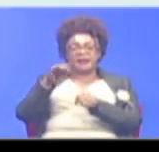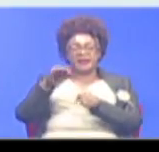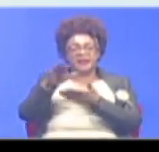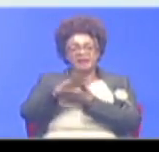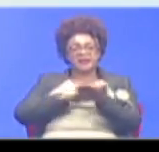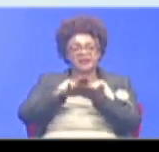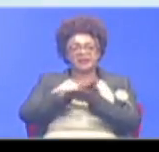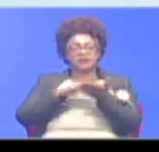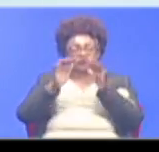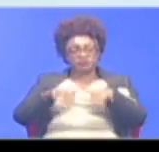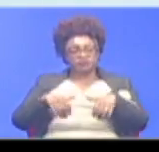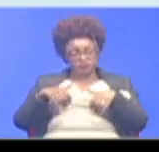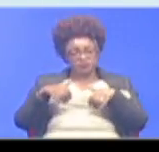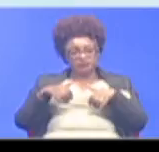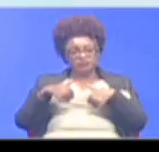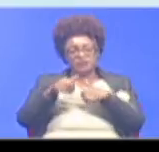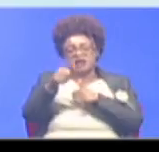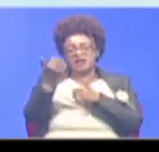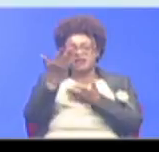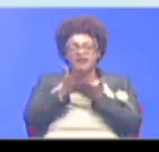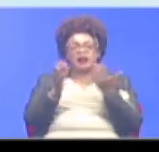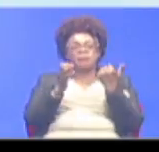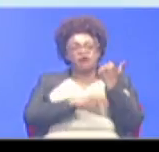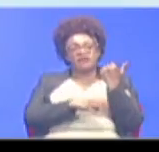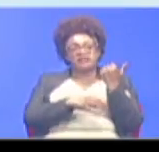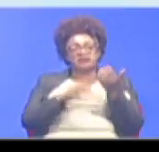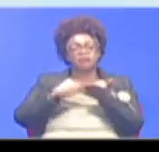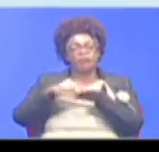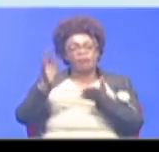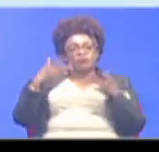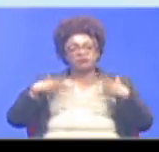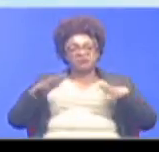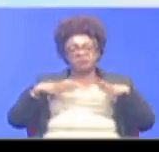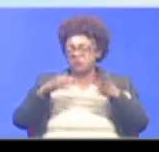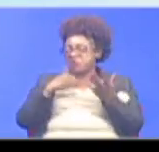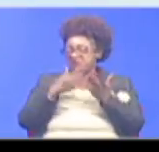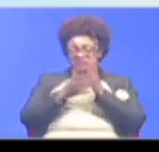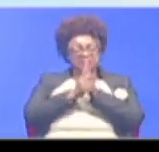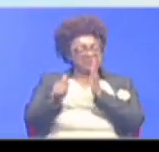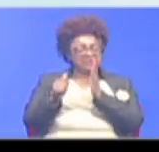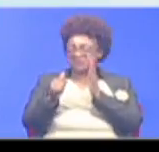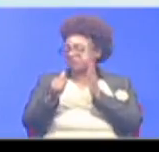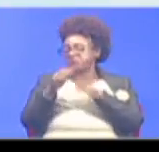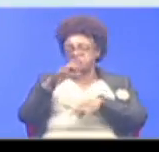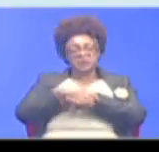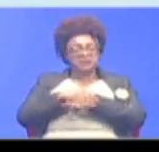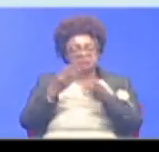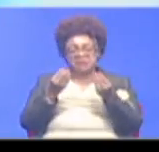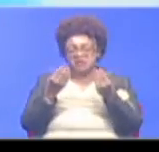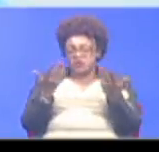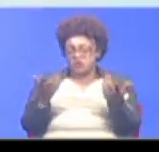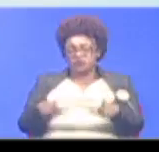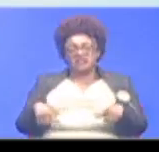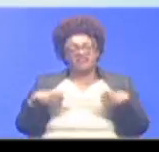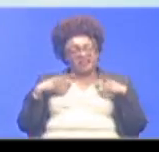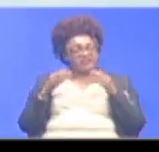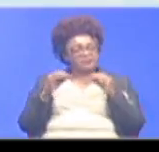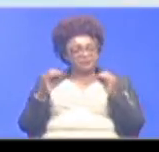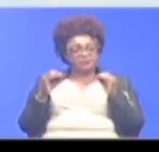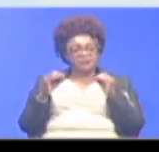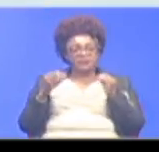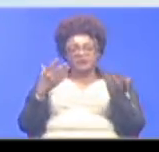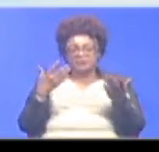cultivation. Another thing is poverty. Most people, they don't have skills to get money or to survive. They only have one skill